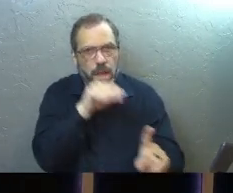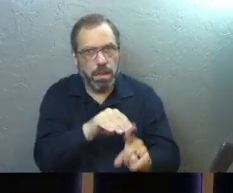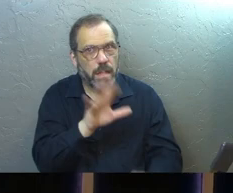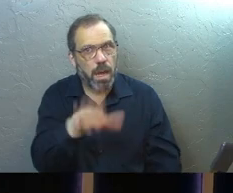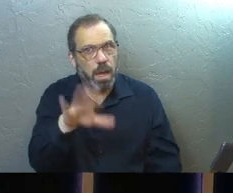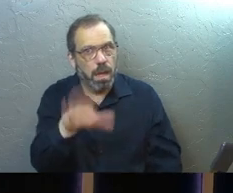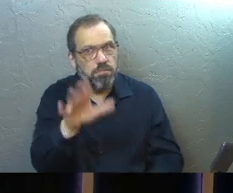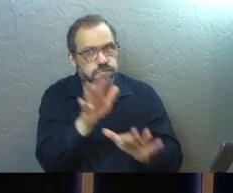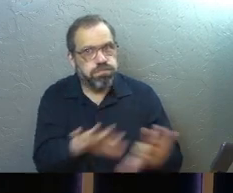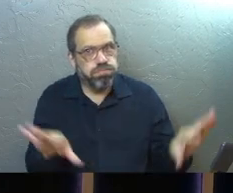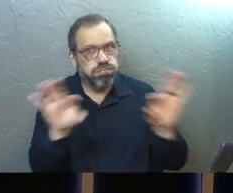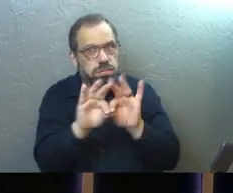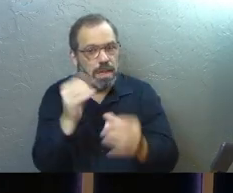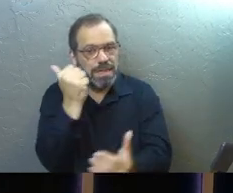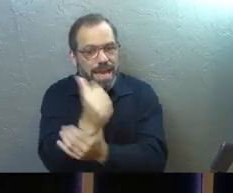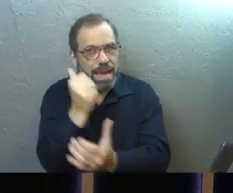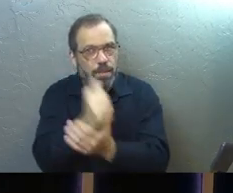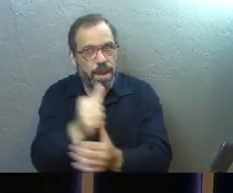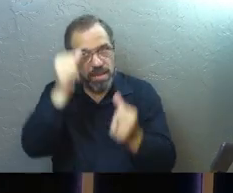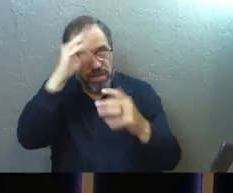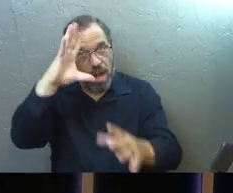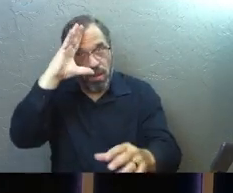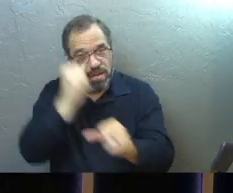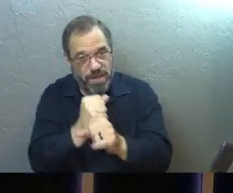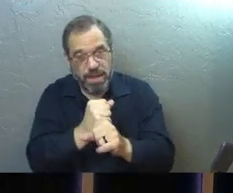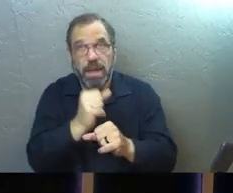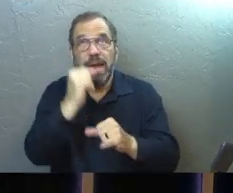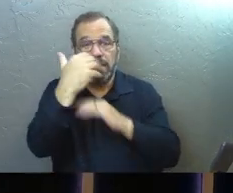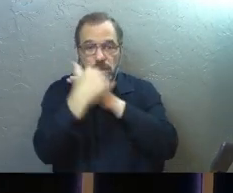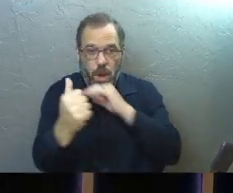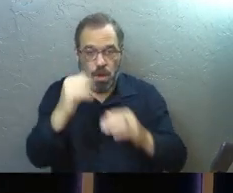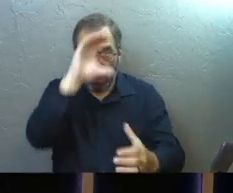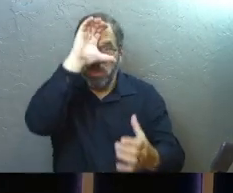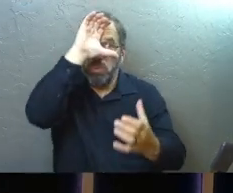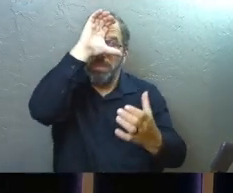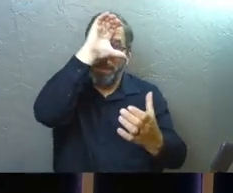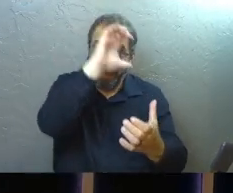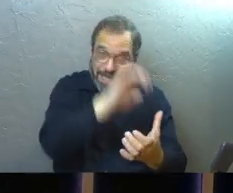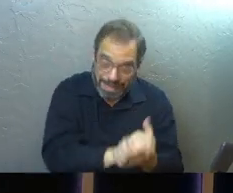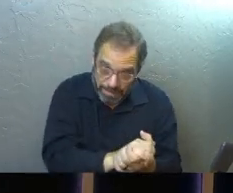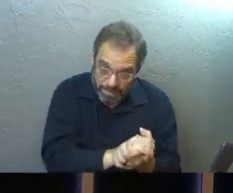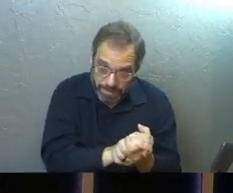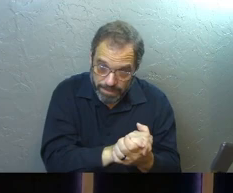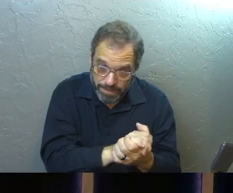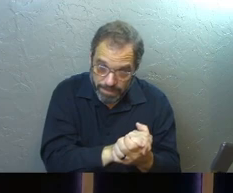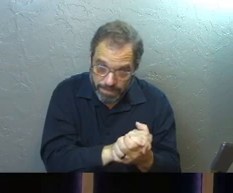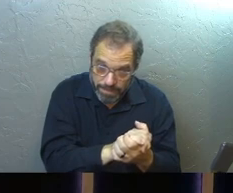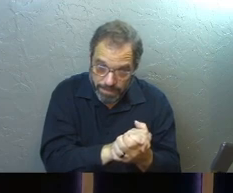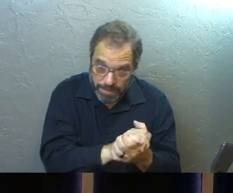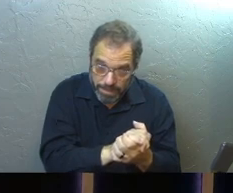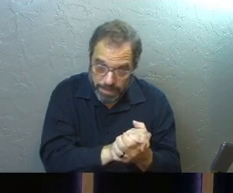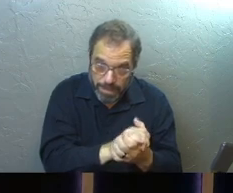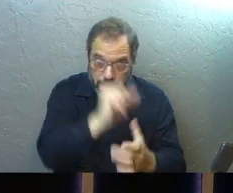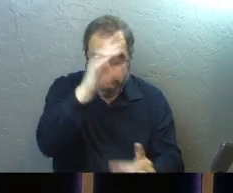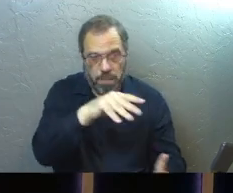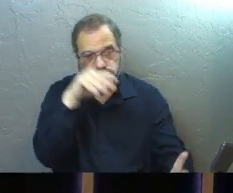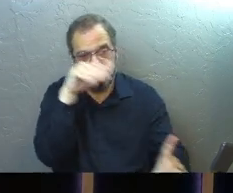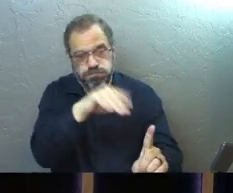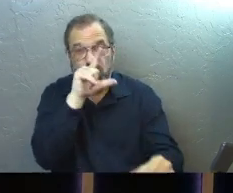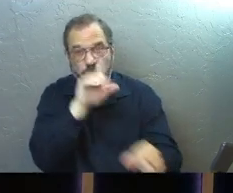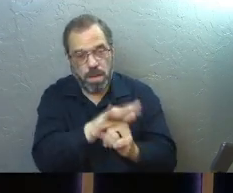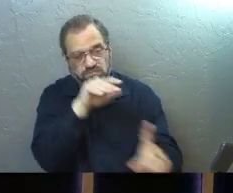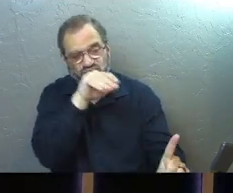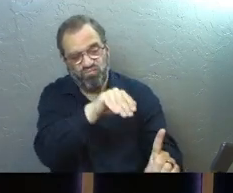a really big deal because Abraham's the father of the faith and he's called to believe. God keeps repeating the